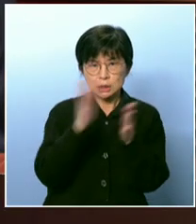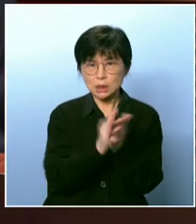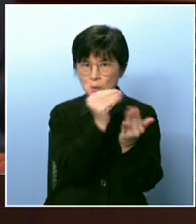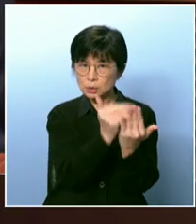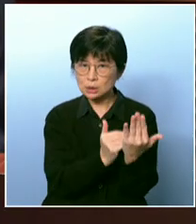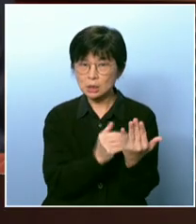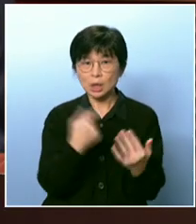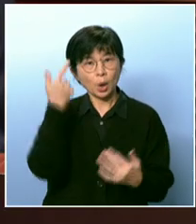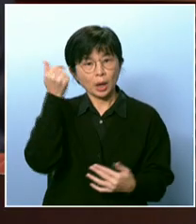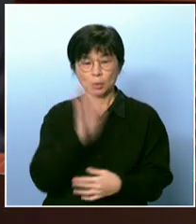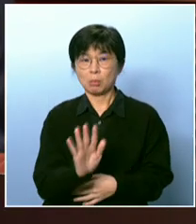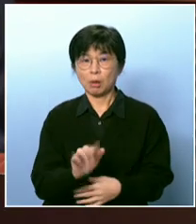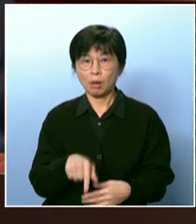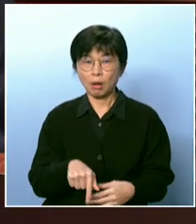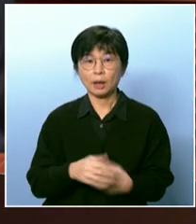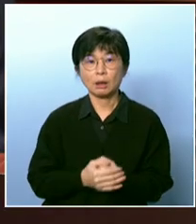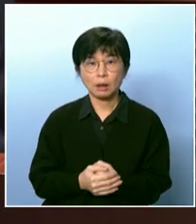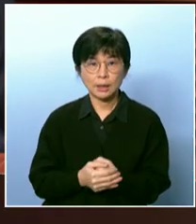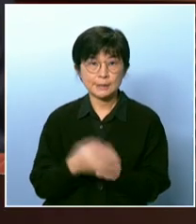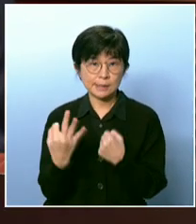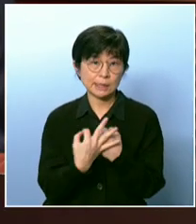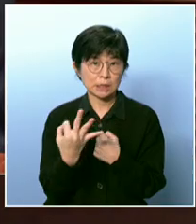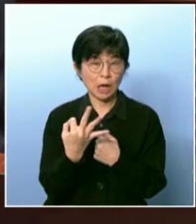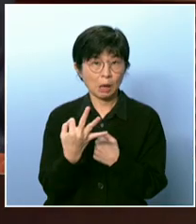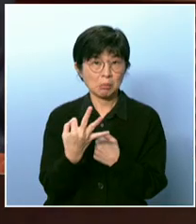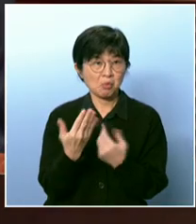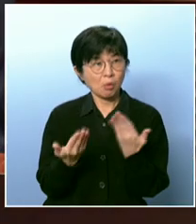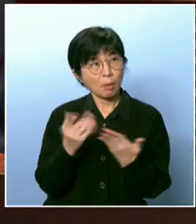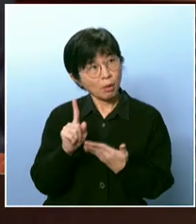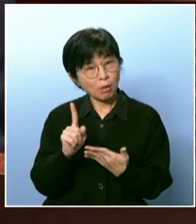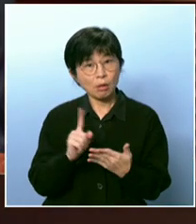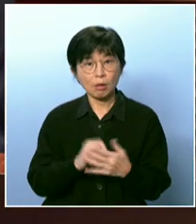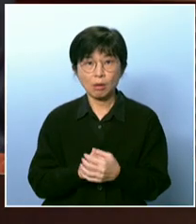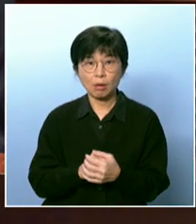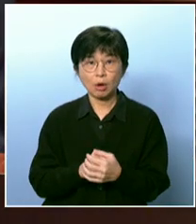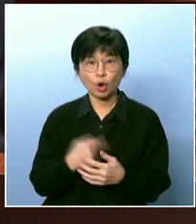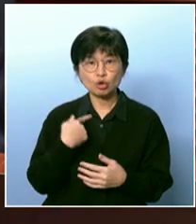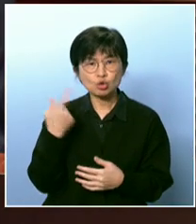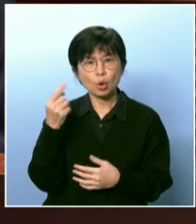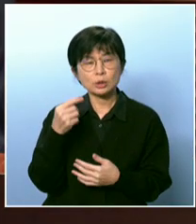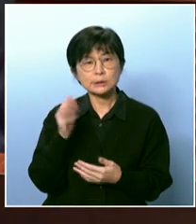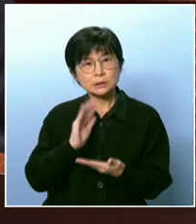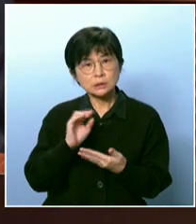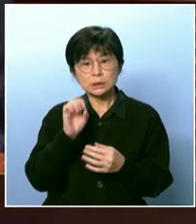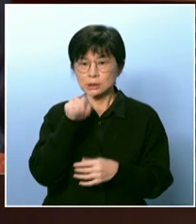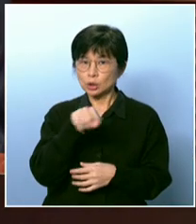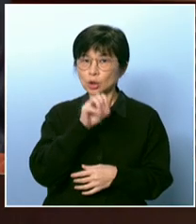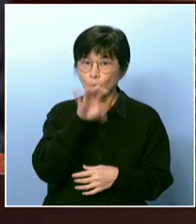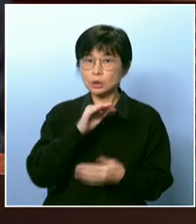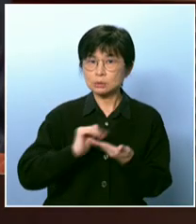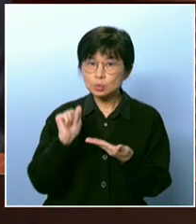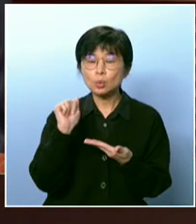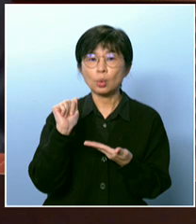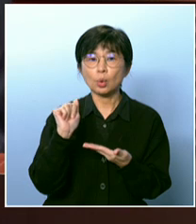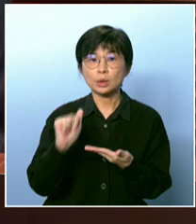and it would take 5.5 years for you to complete relevant procedures? I hope this is not what